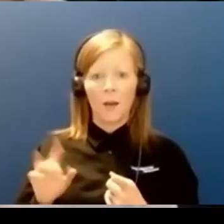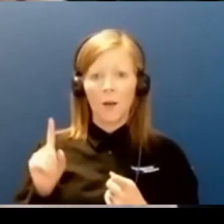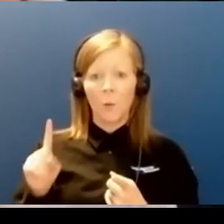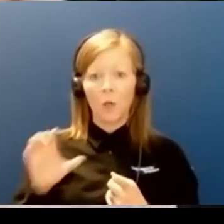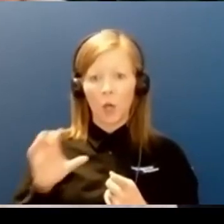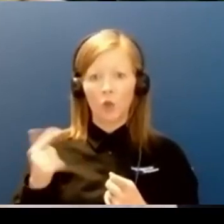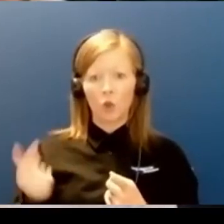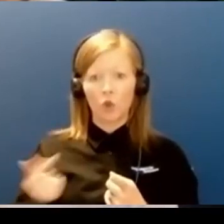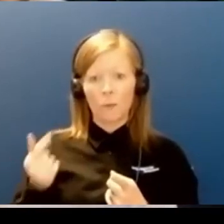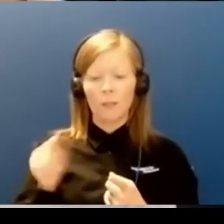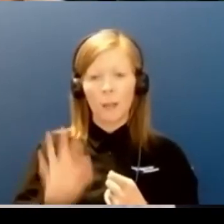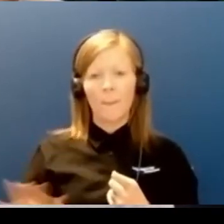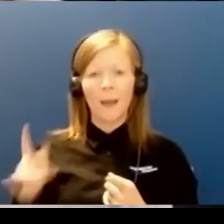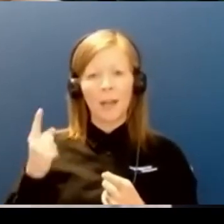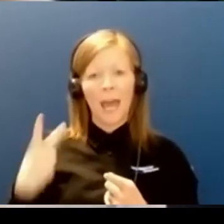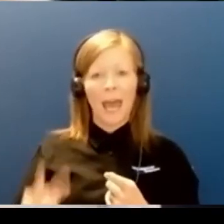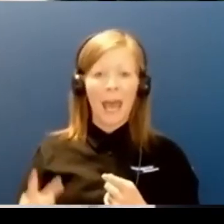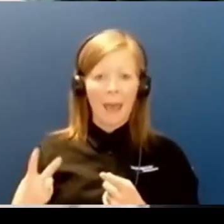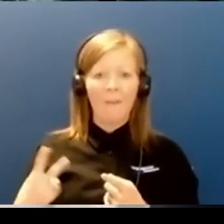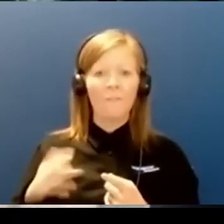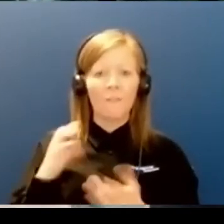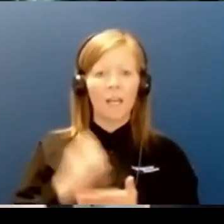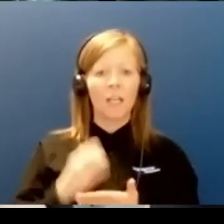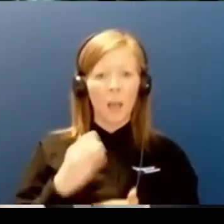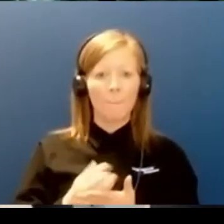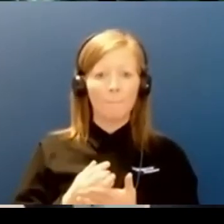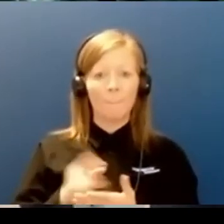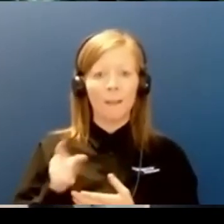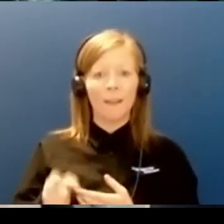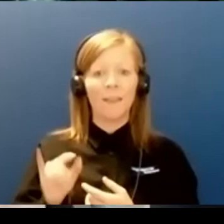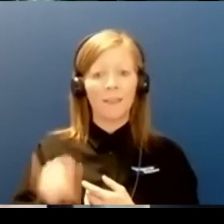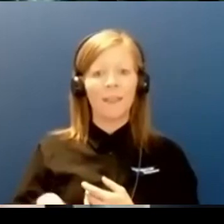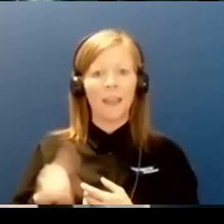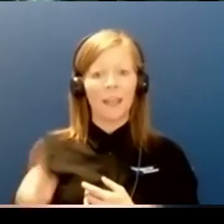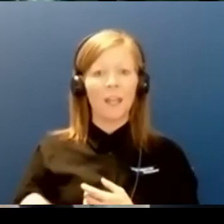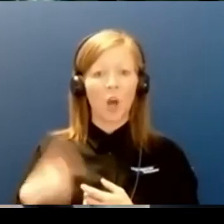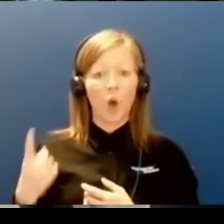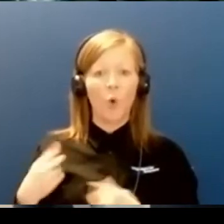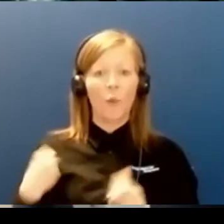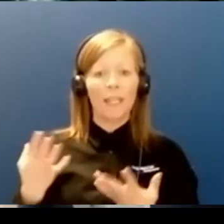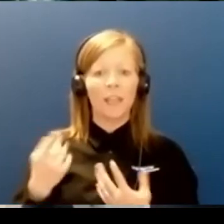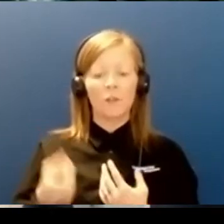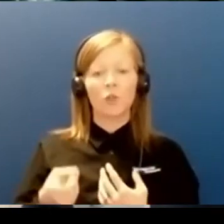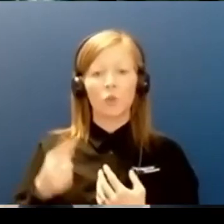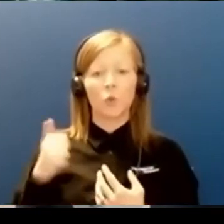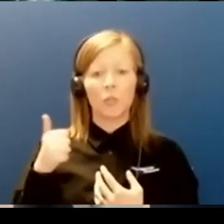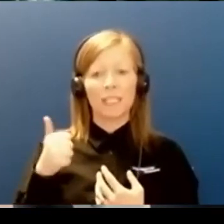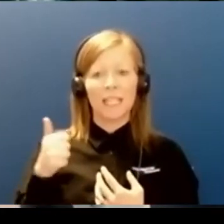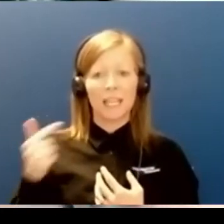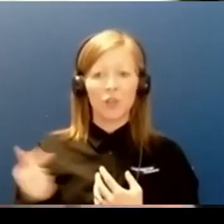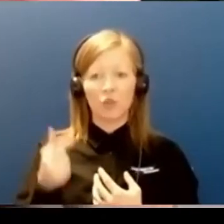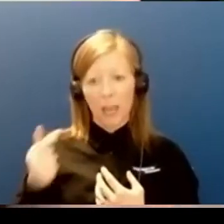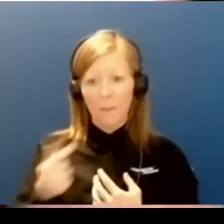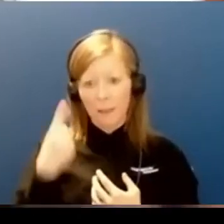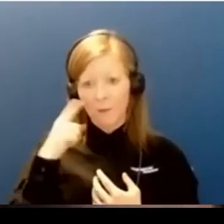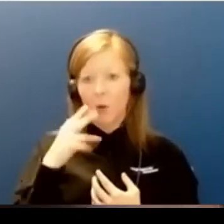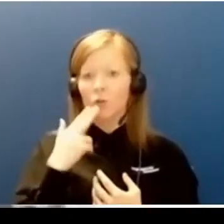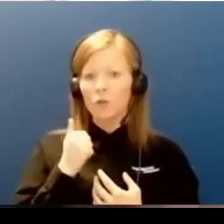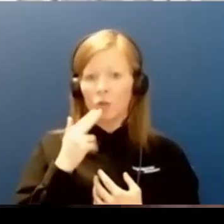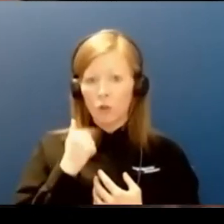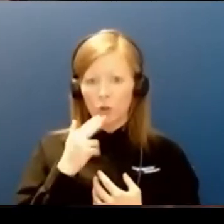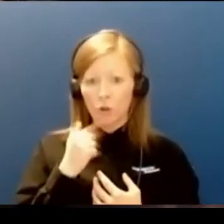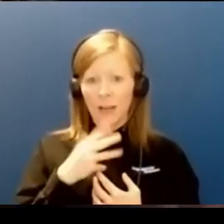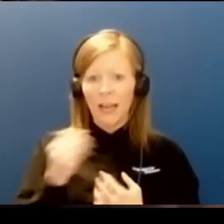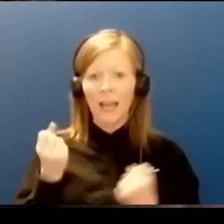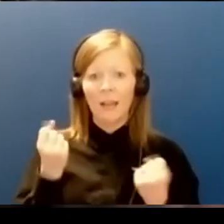grams, which is about a half a cup serving of pineapple, which only gives you 10 grams of sugar and a